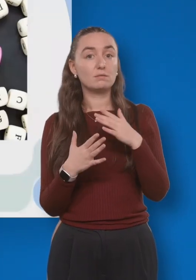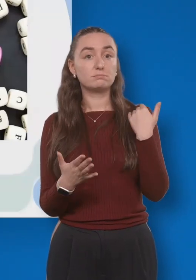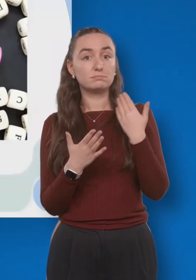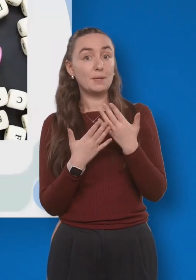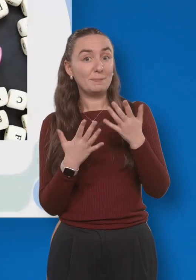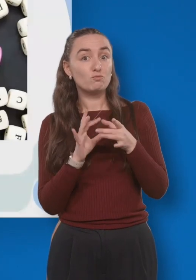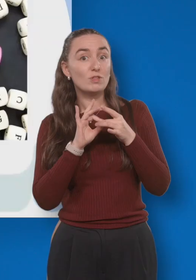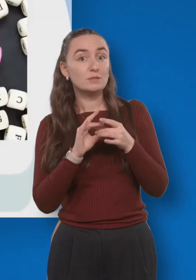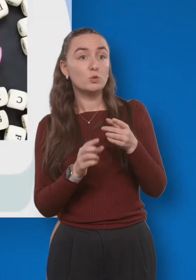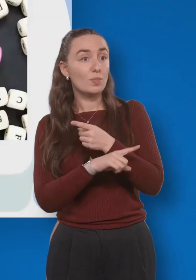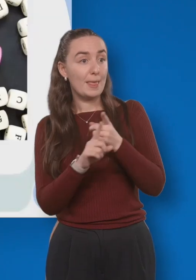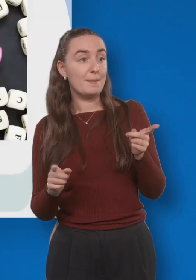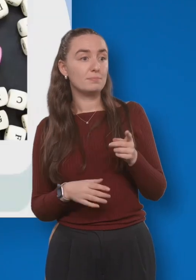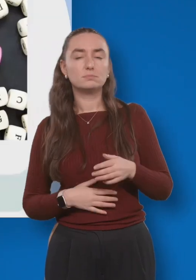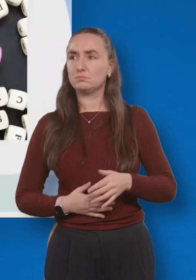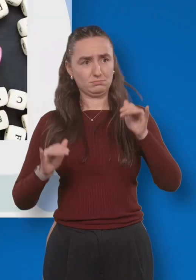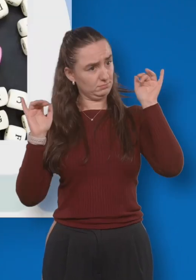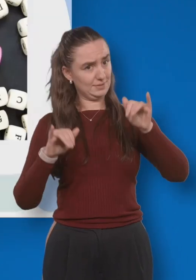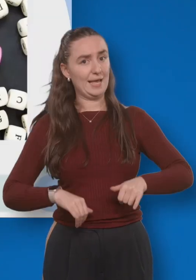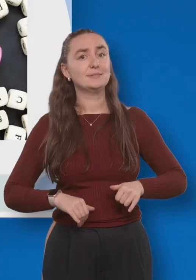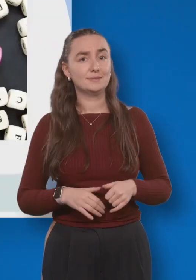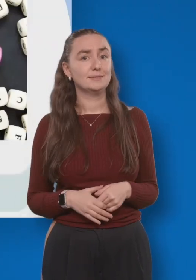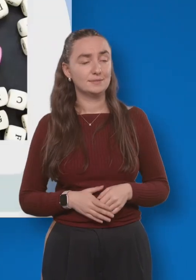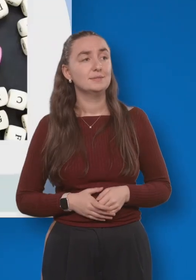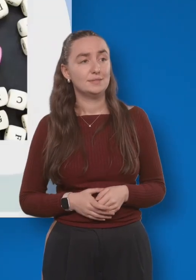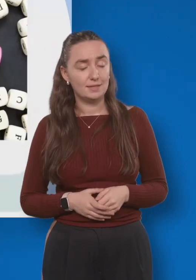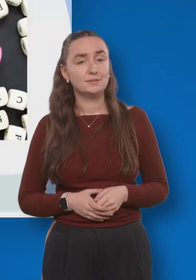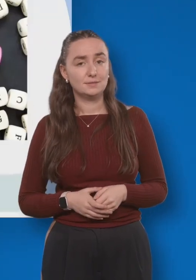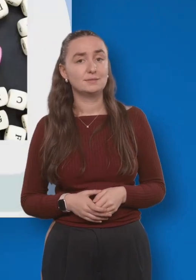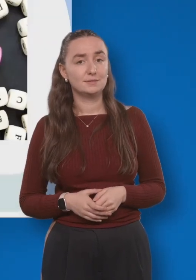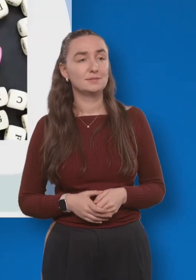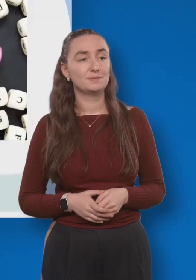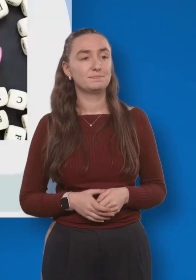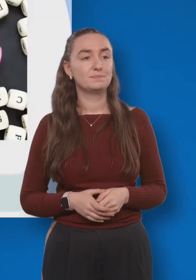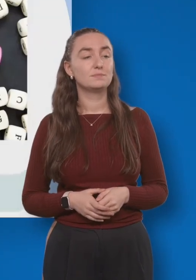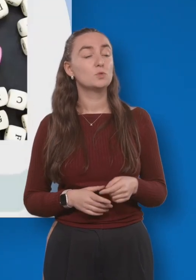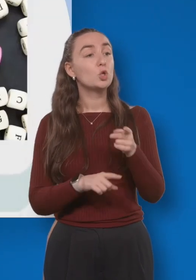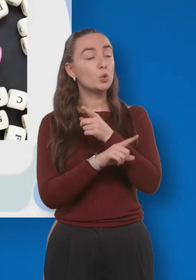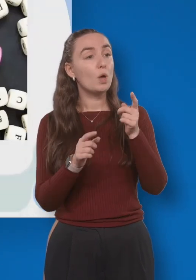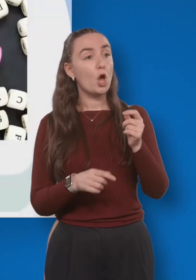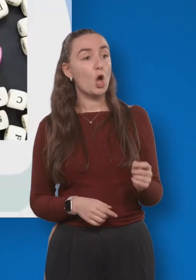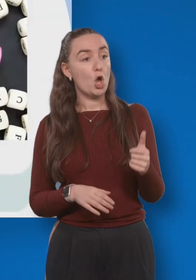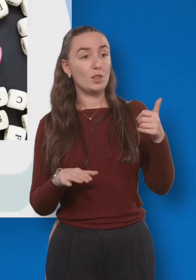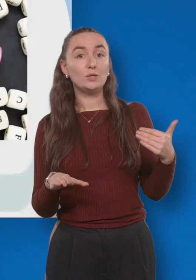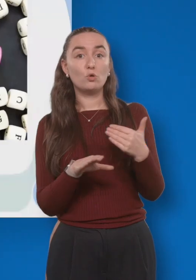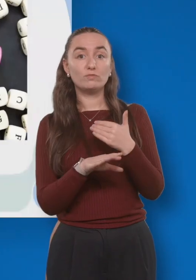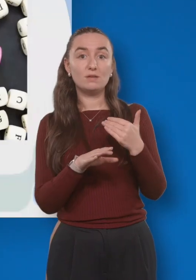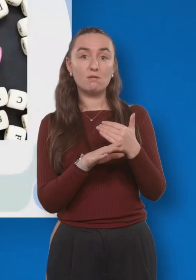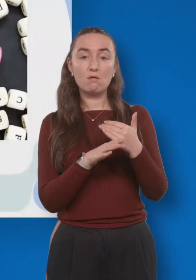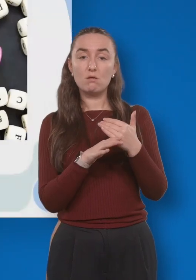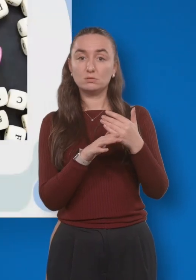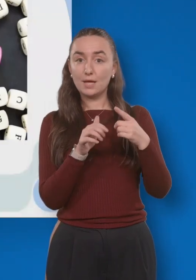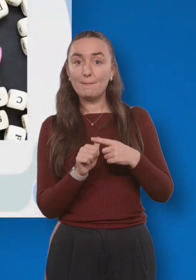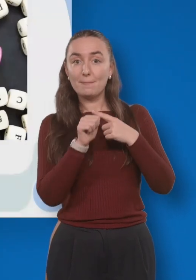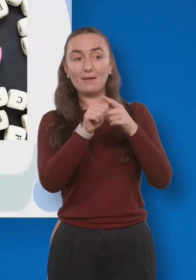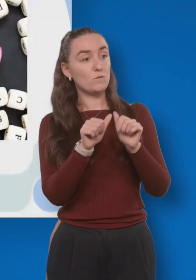them as well. Yeah, absolutely. Because effectively, I suppose if you're an early career researcher applying for a